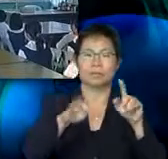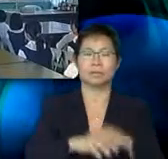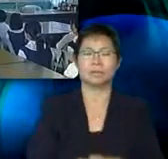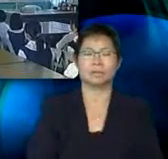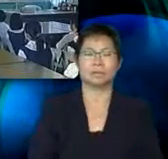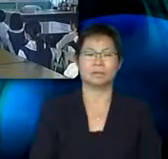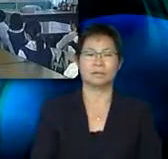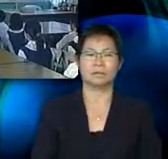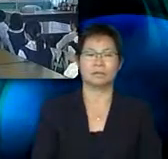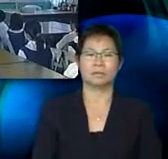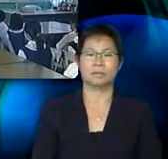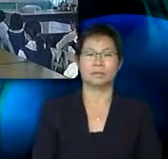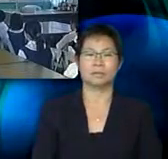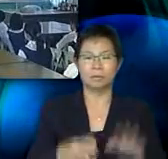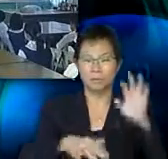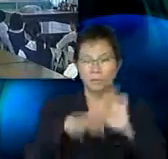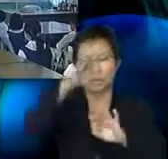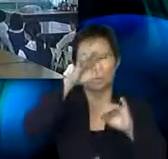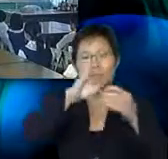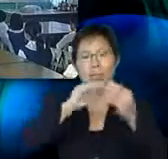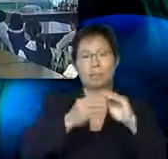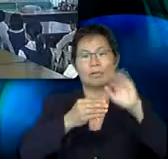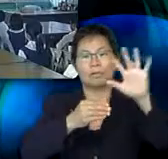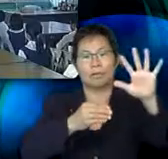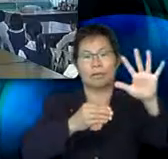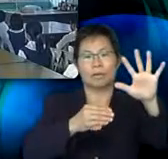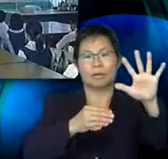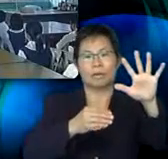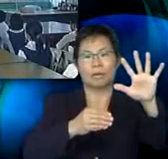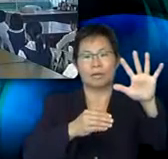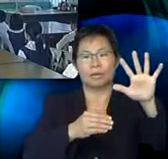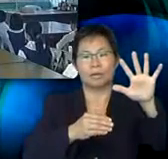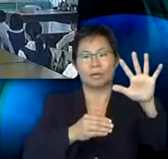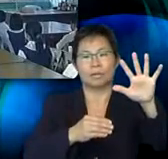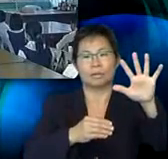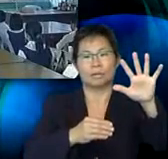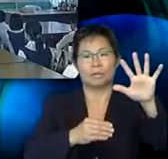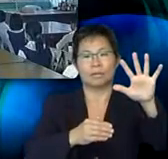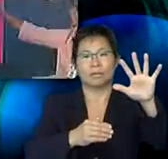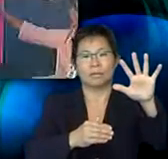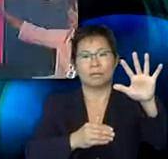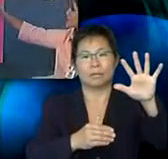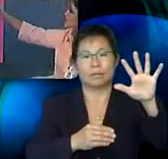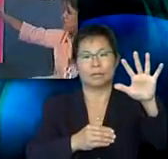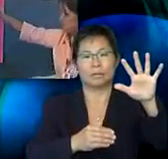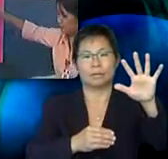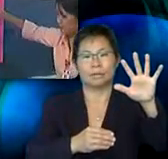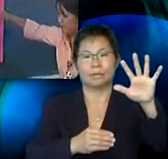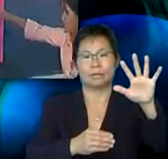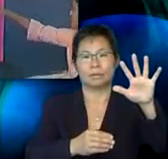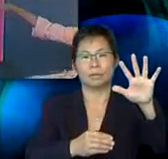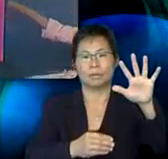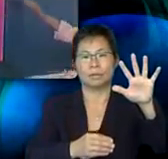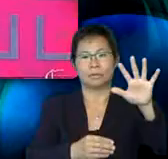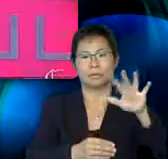5 plus 7. Find out number 5. Okay. We paste it on the 1's